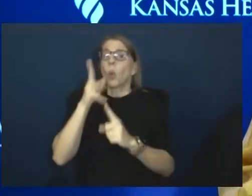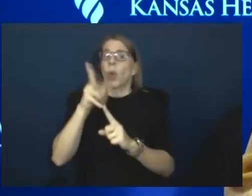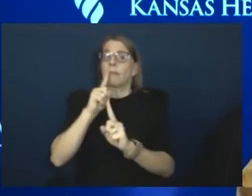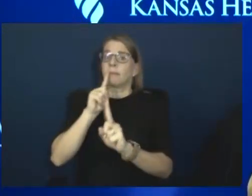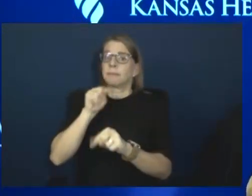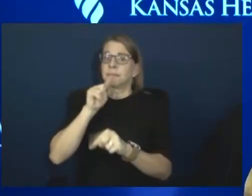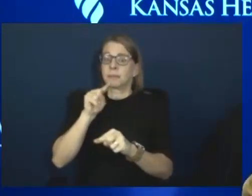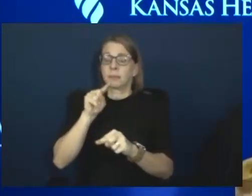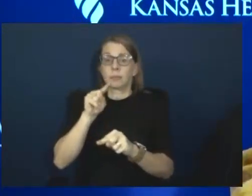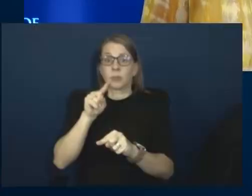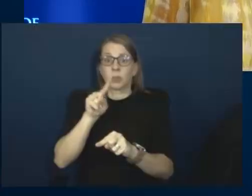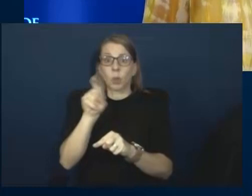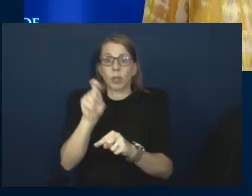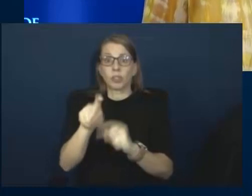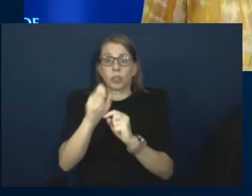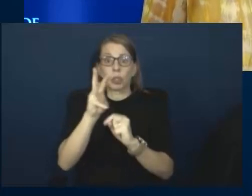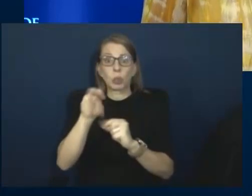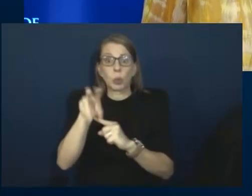today?